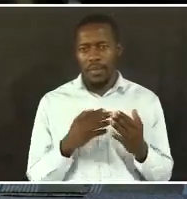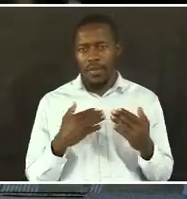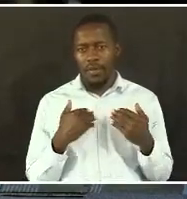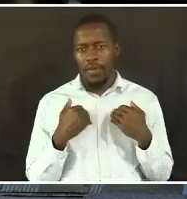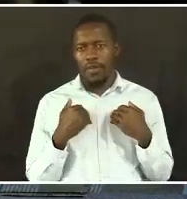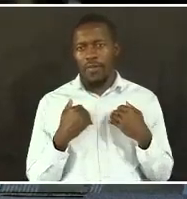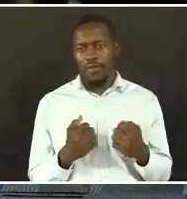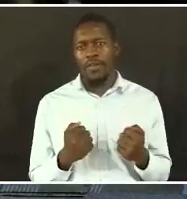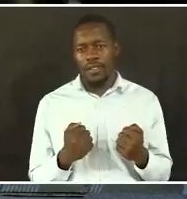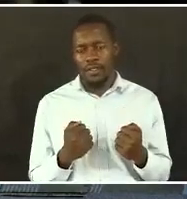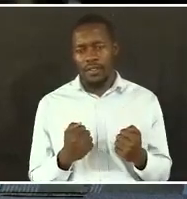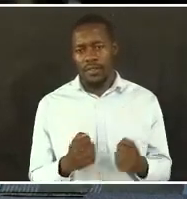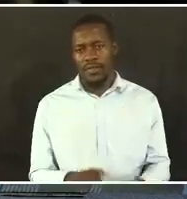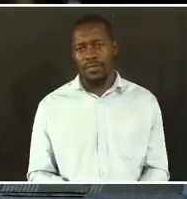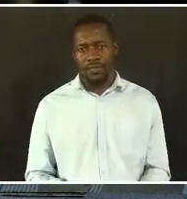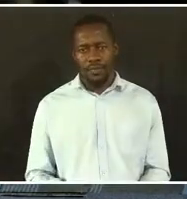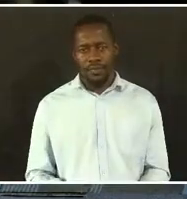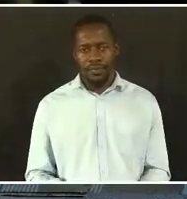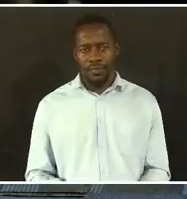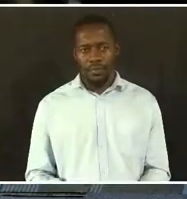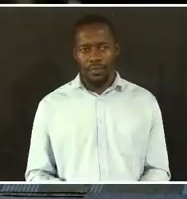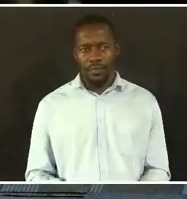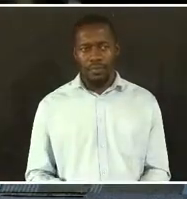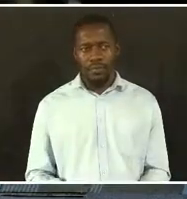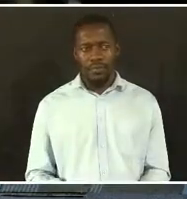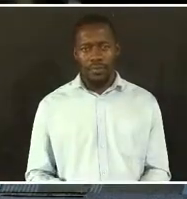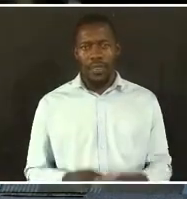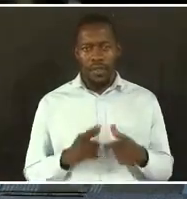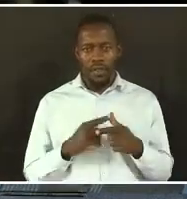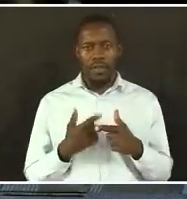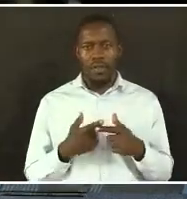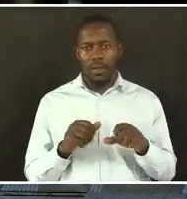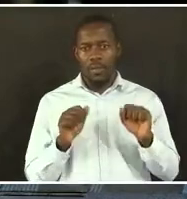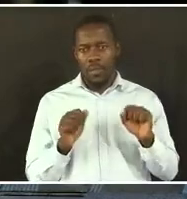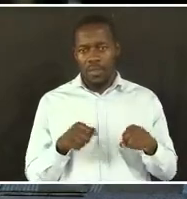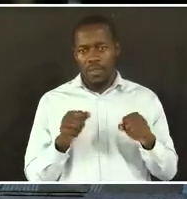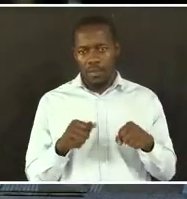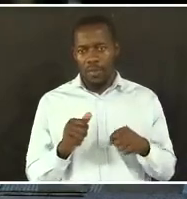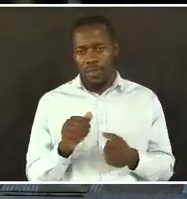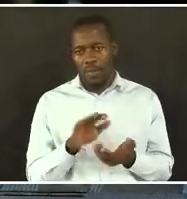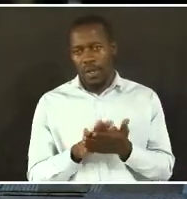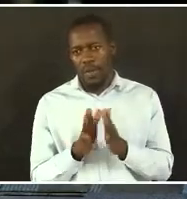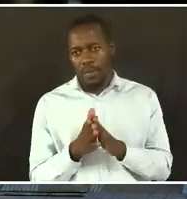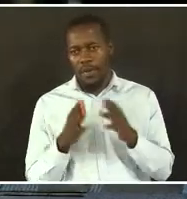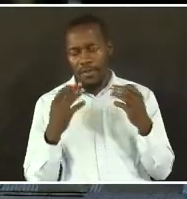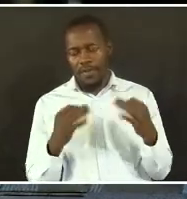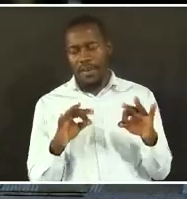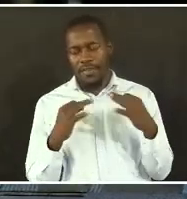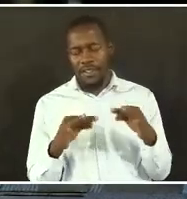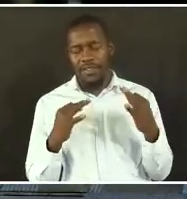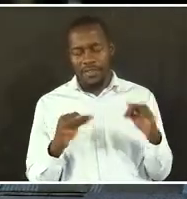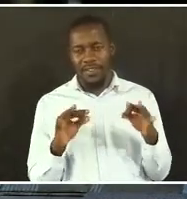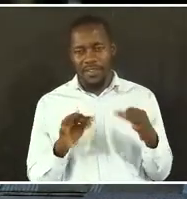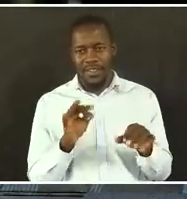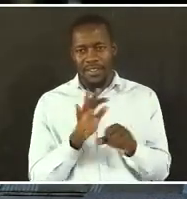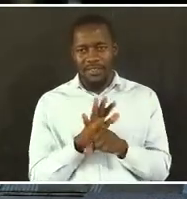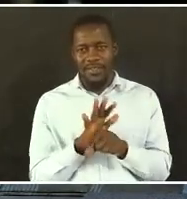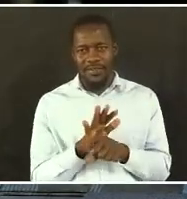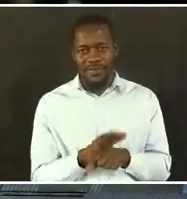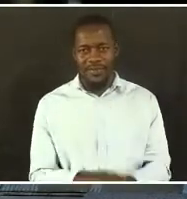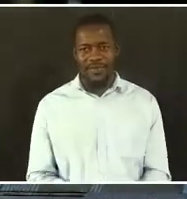have assured them so that they can speak to you and your sharing with them can be effective and